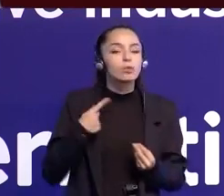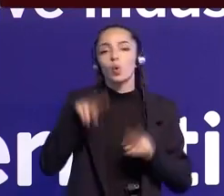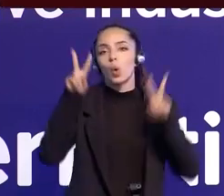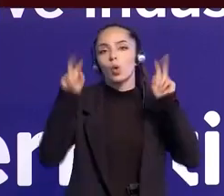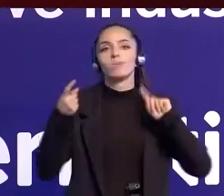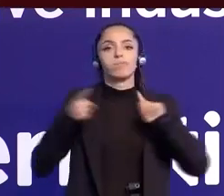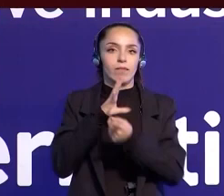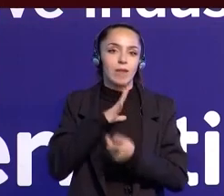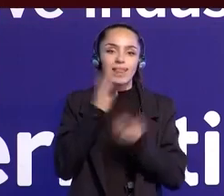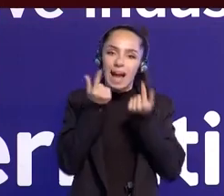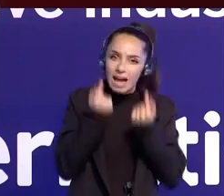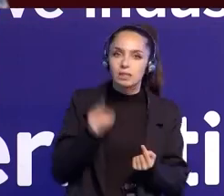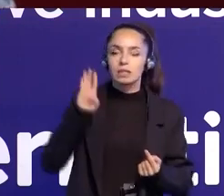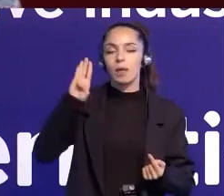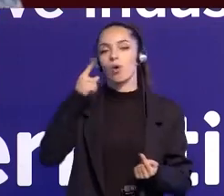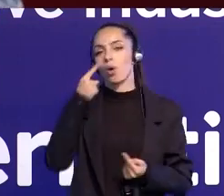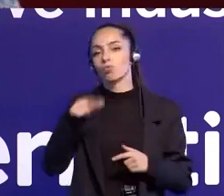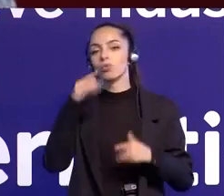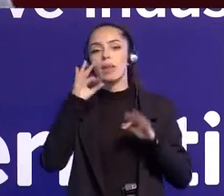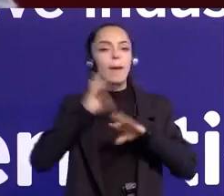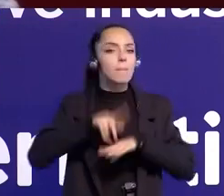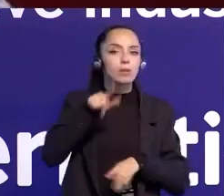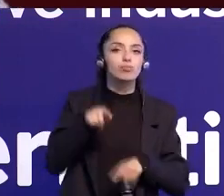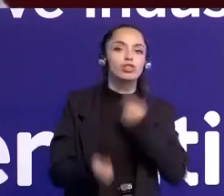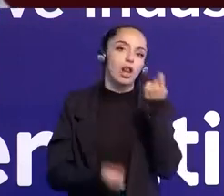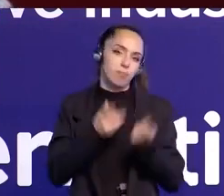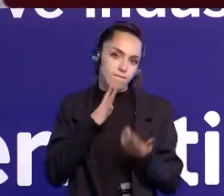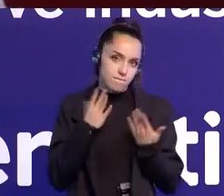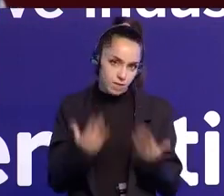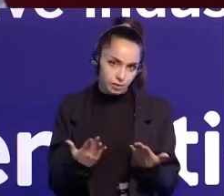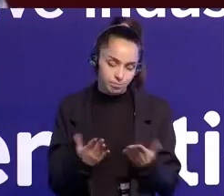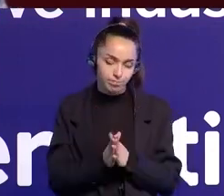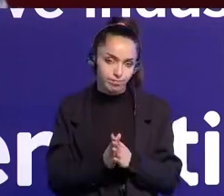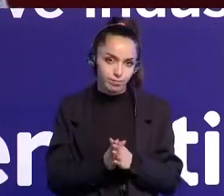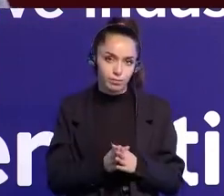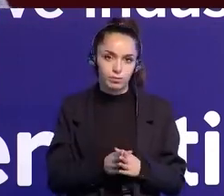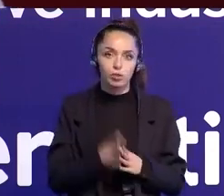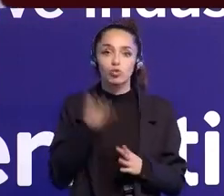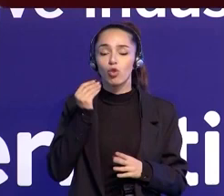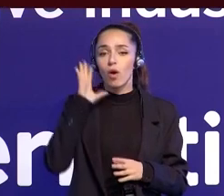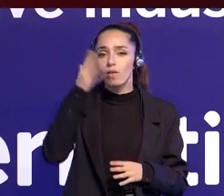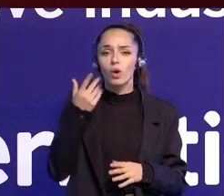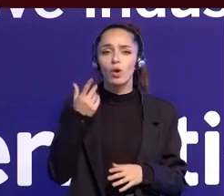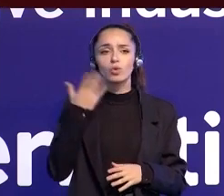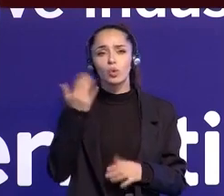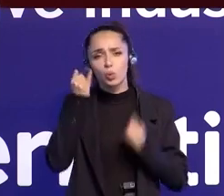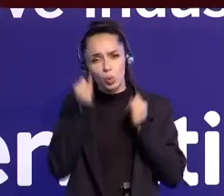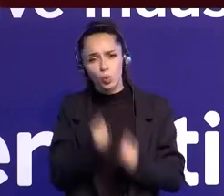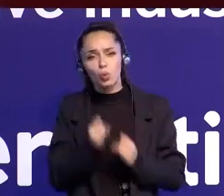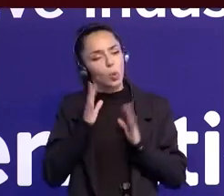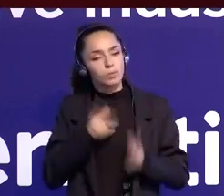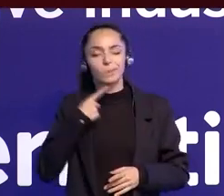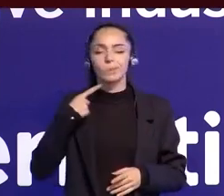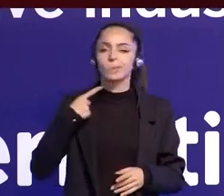burden. And they have shown amazing resilience under present circumstances. And this like resilience should